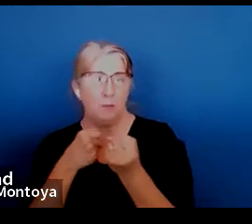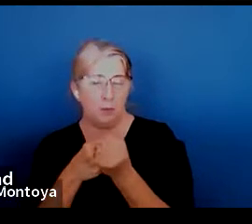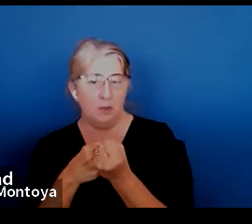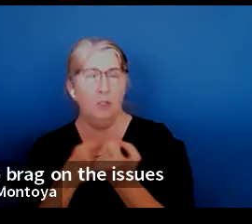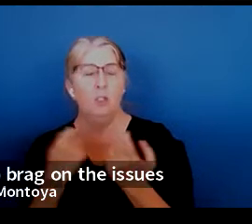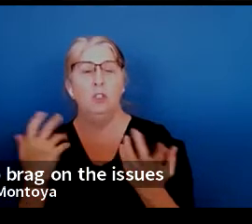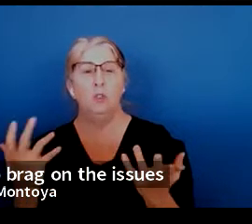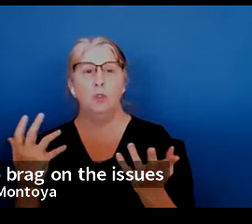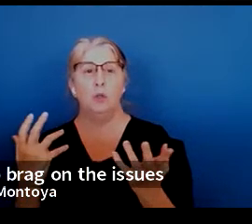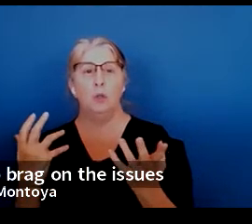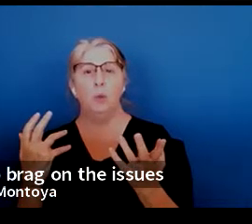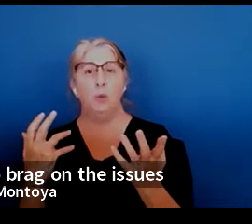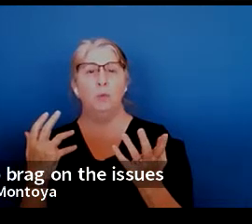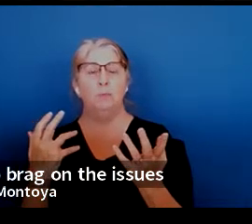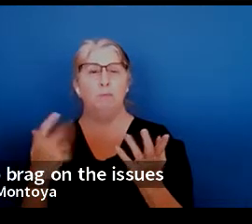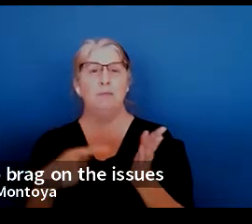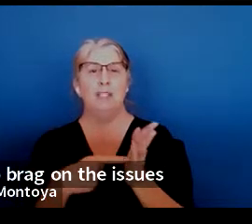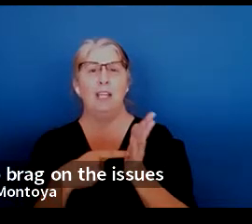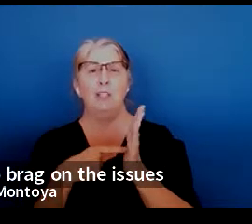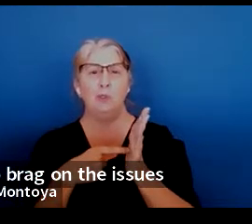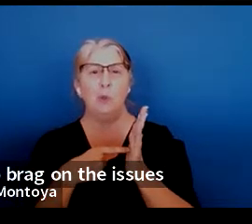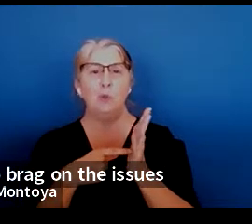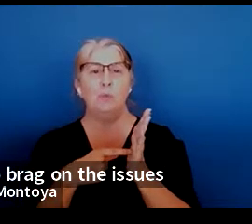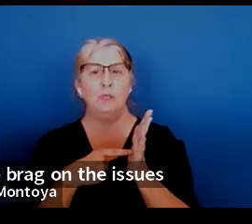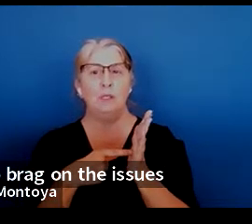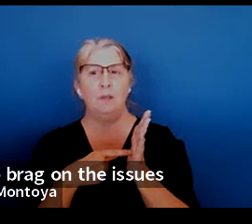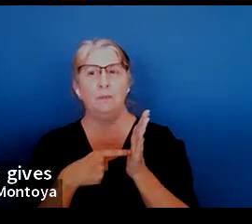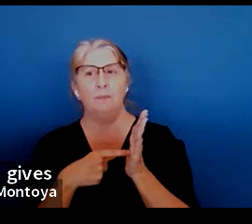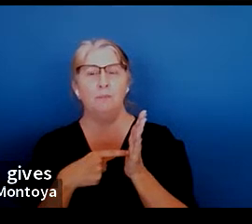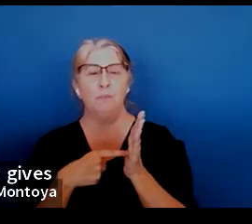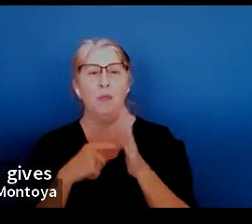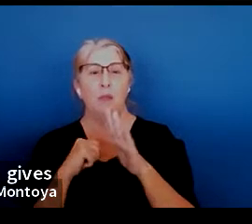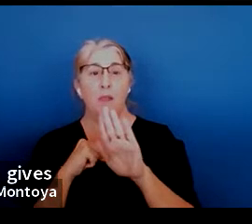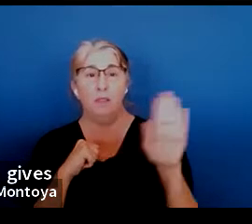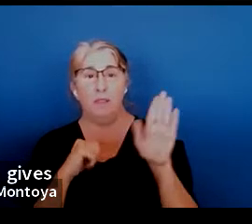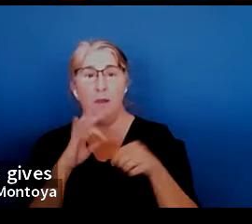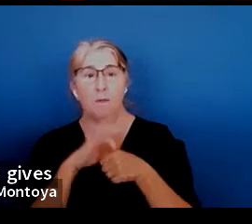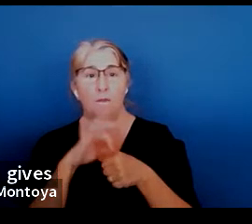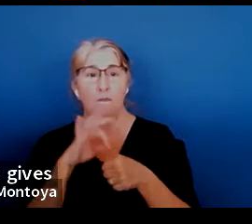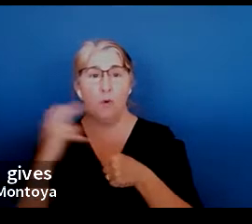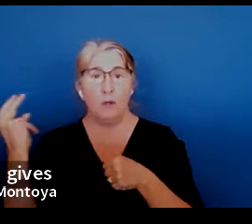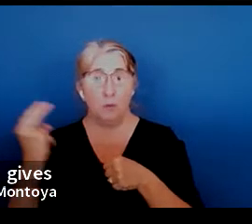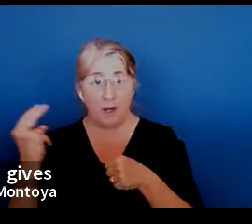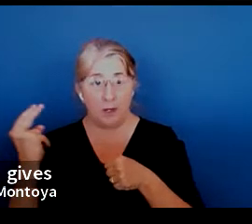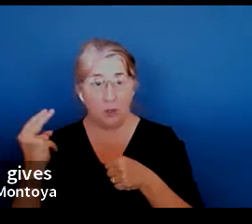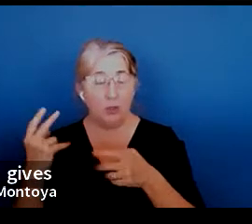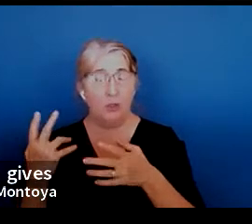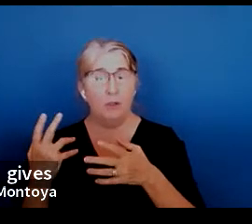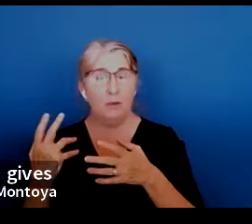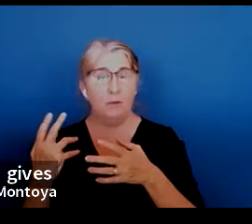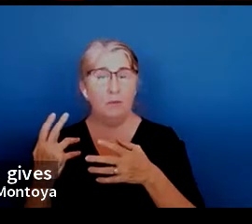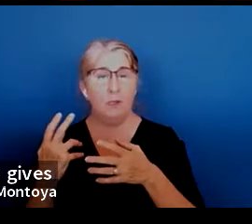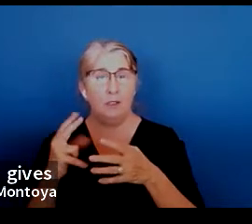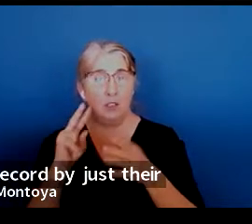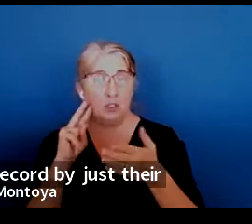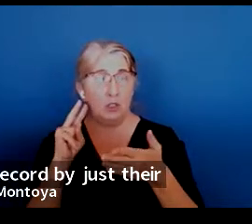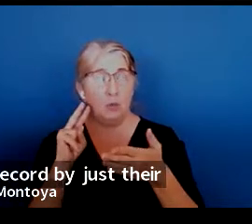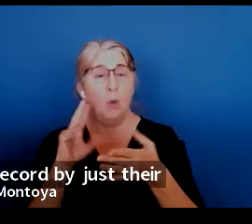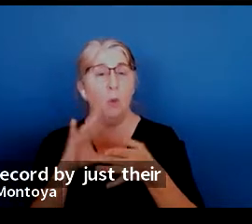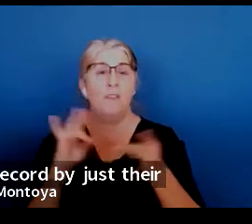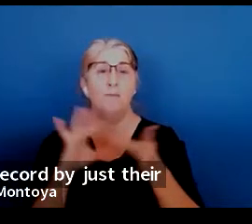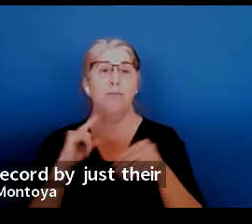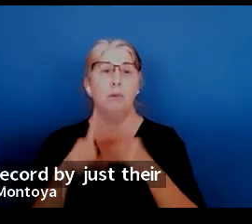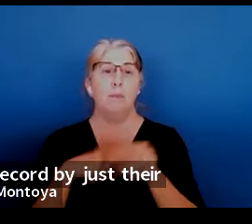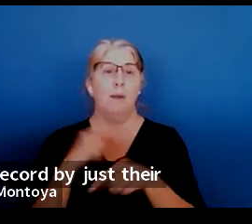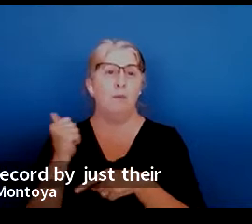So it gives me an indication on their voting record by just their what they say about themselves